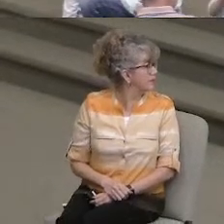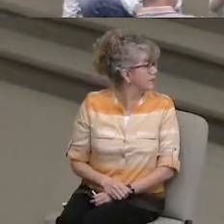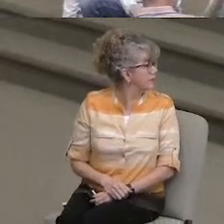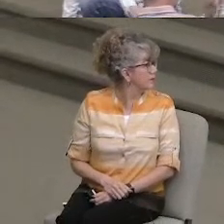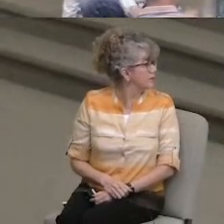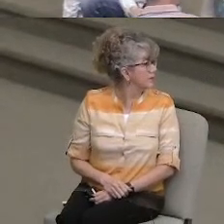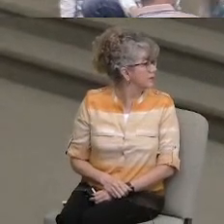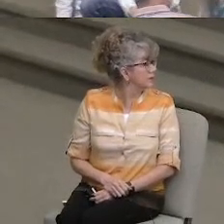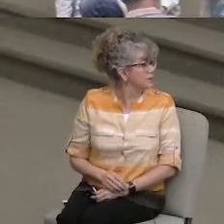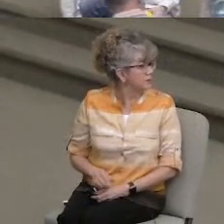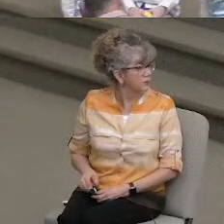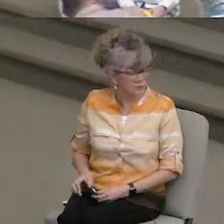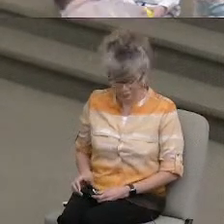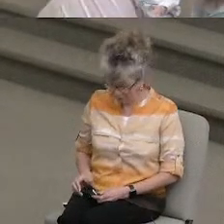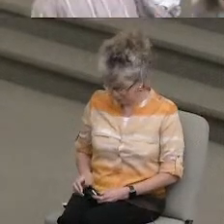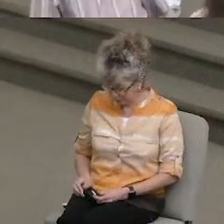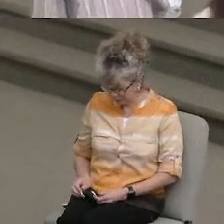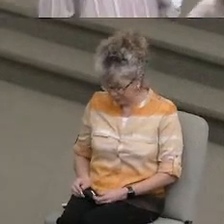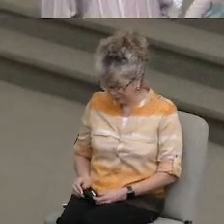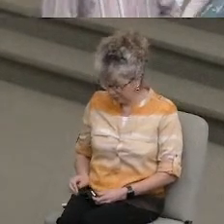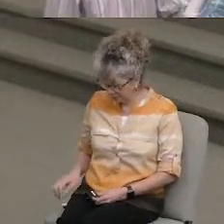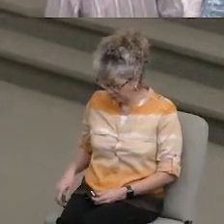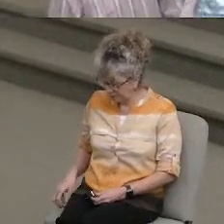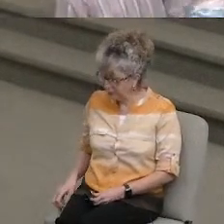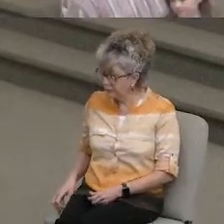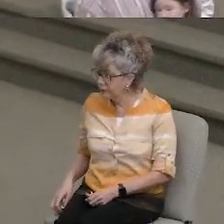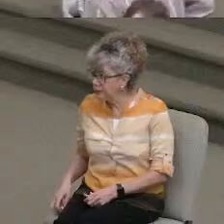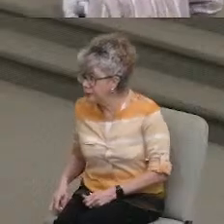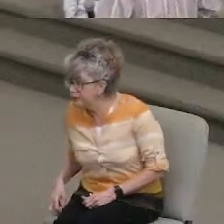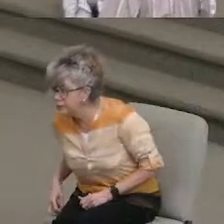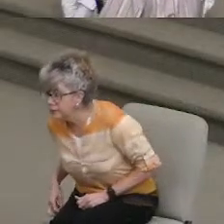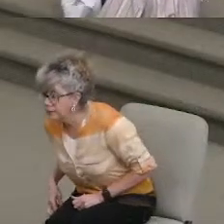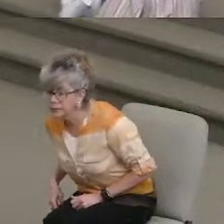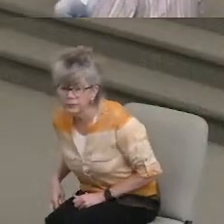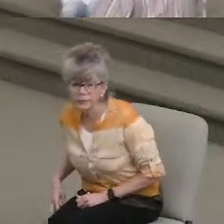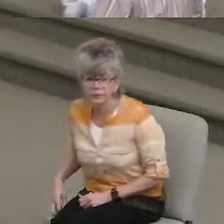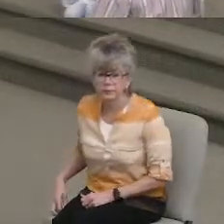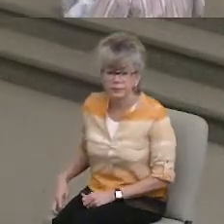forever. Good job. Together?